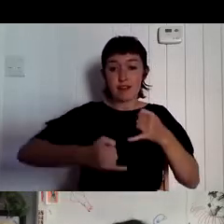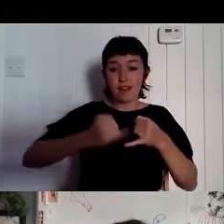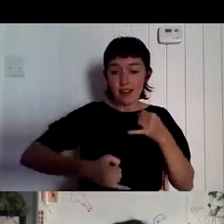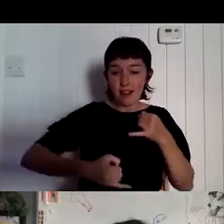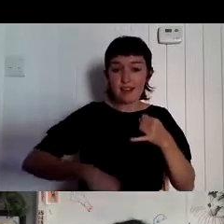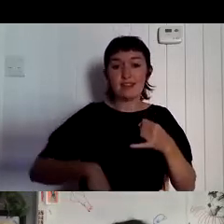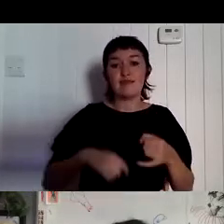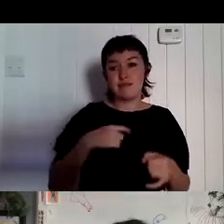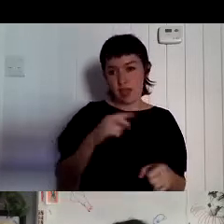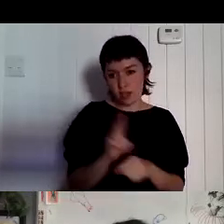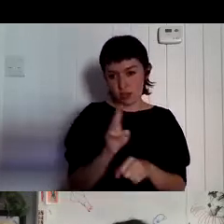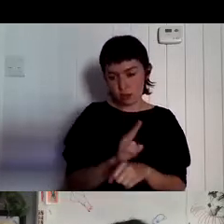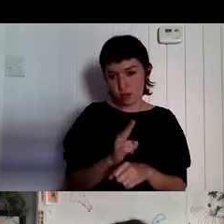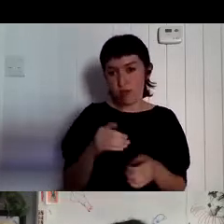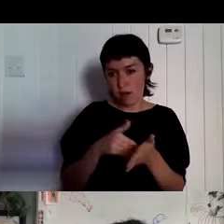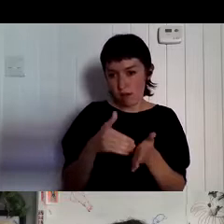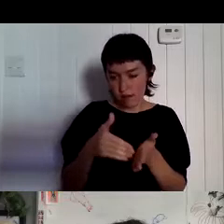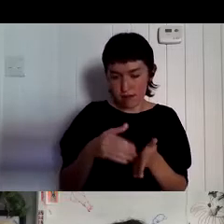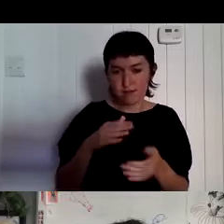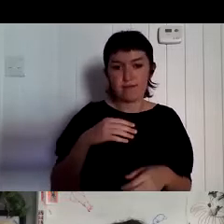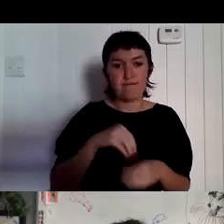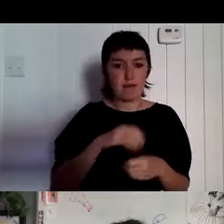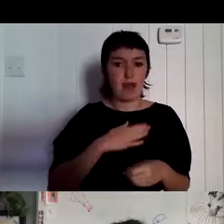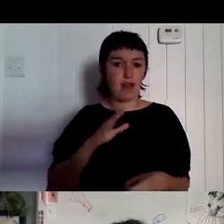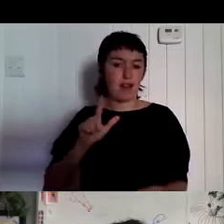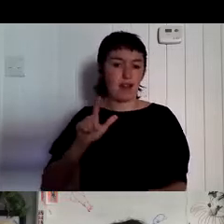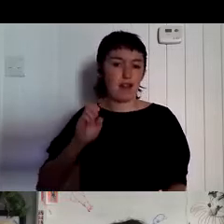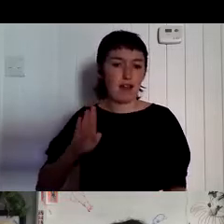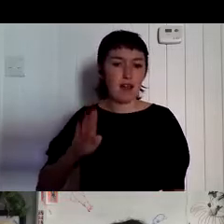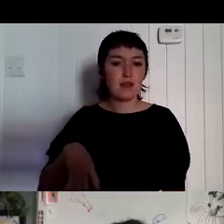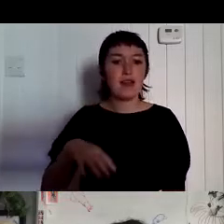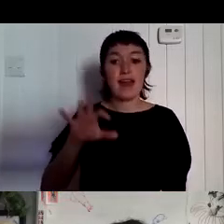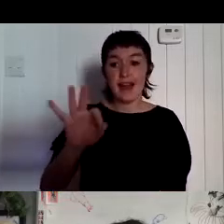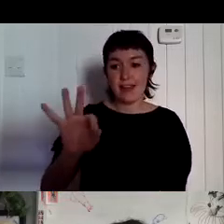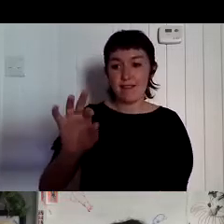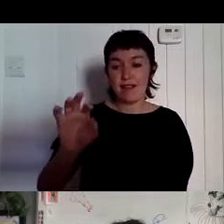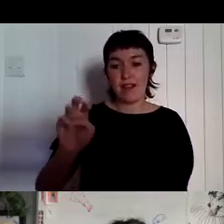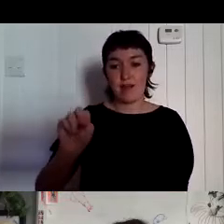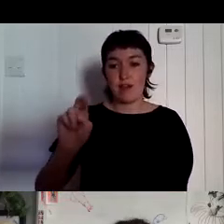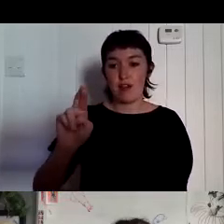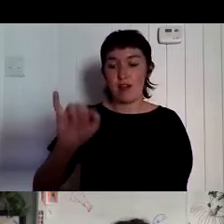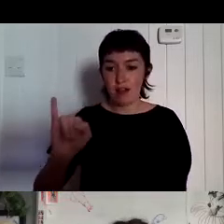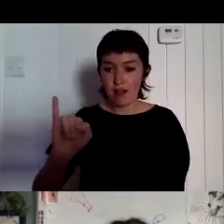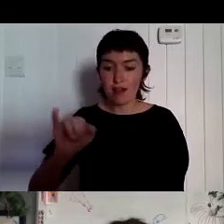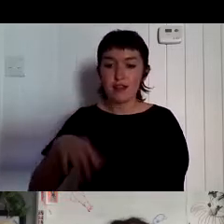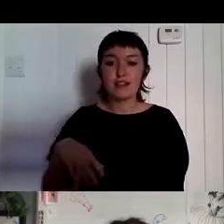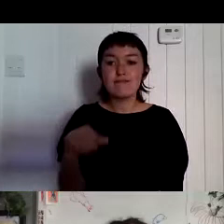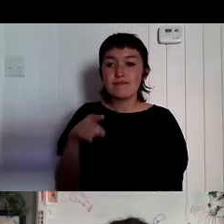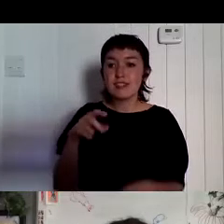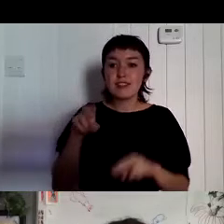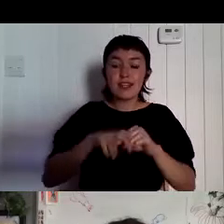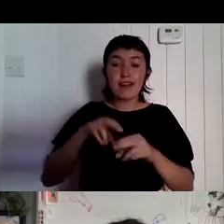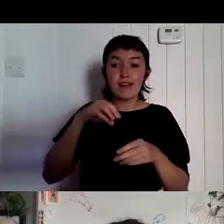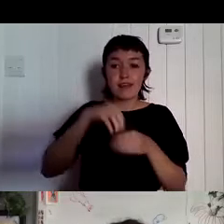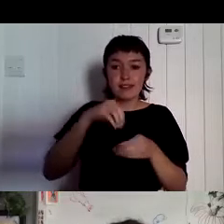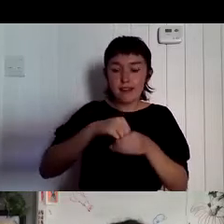lab is a type of functional fMRI. You may have heard of fMRI, where you sit in the scanner and they ask you to do something and